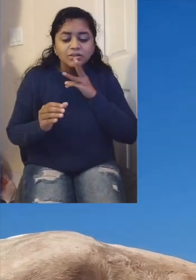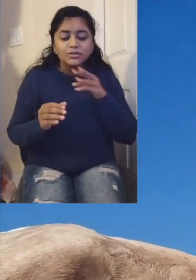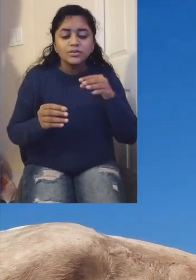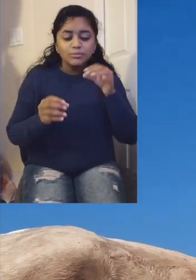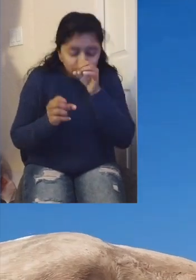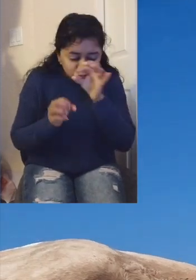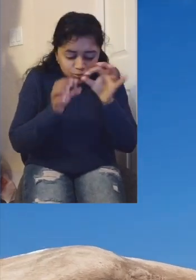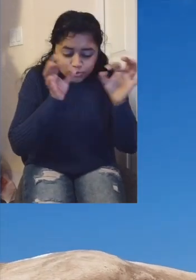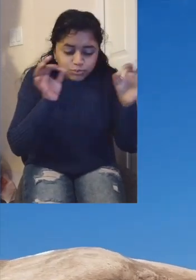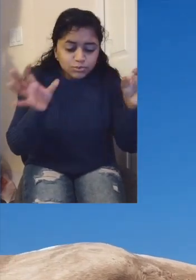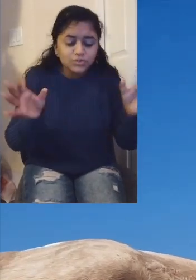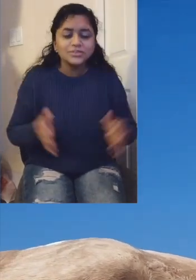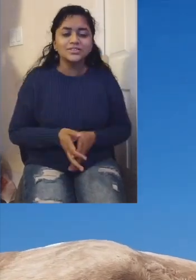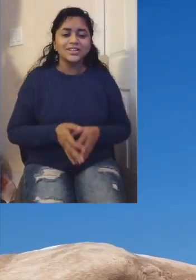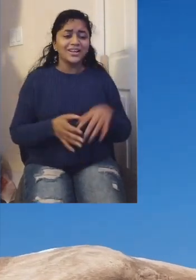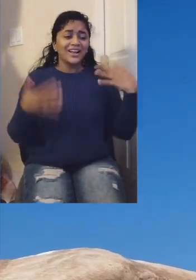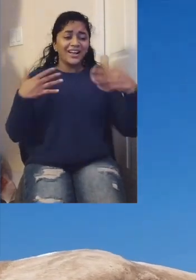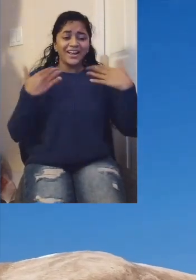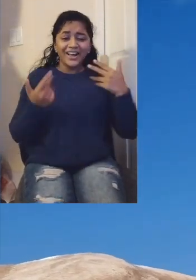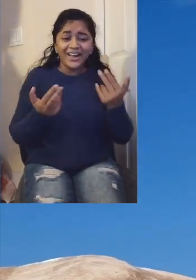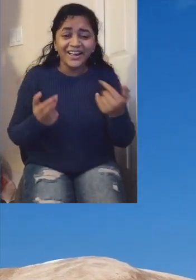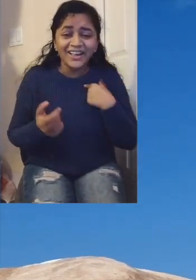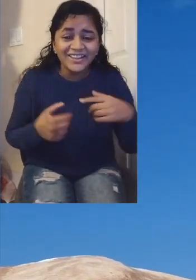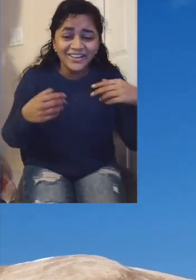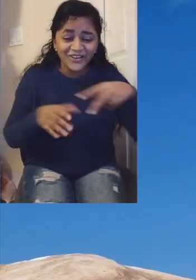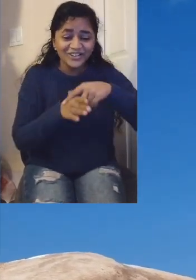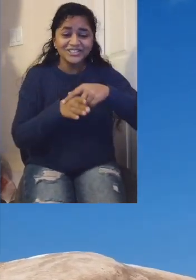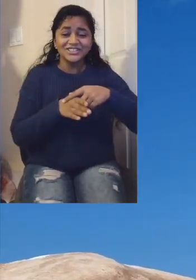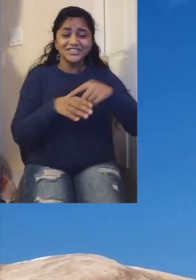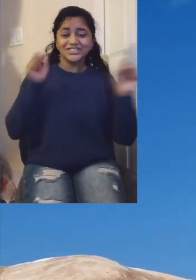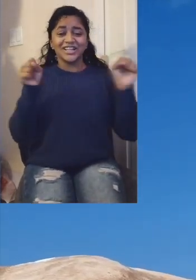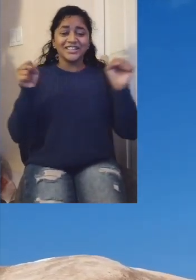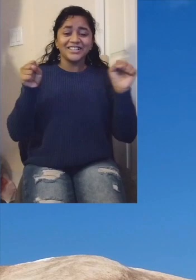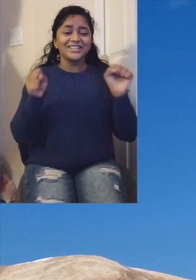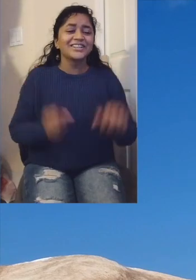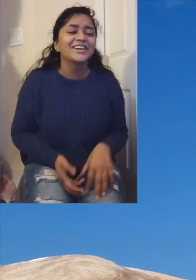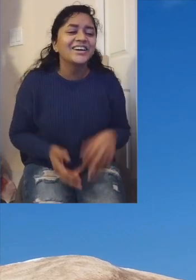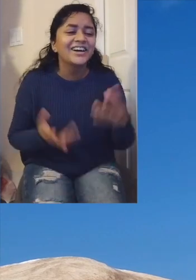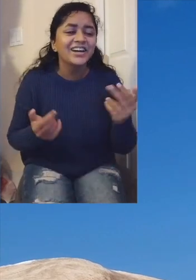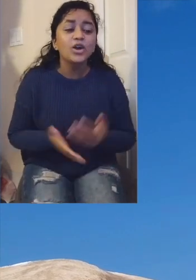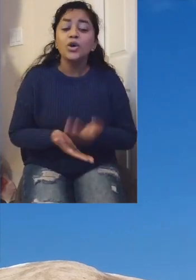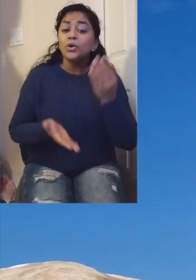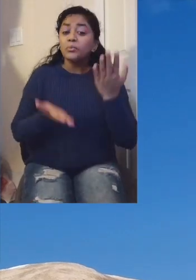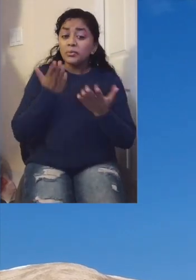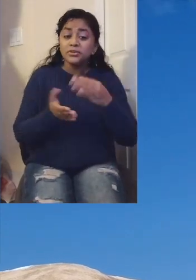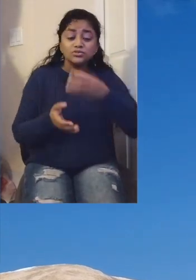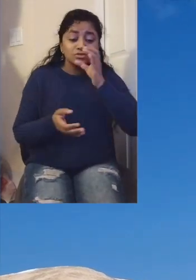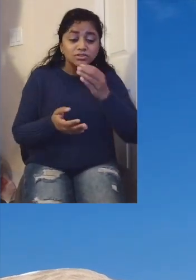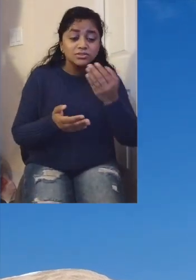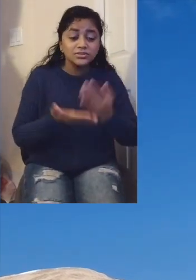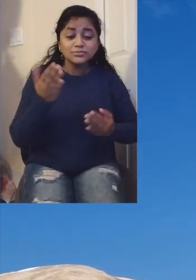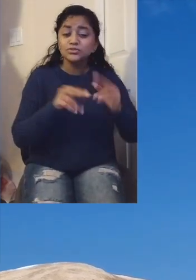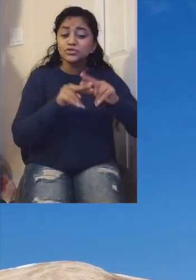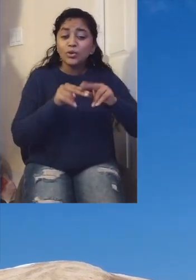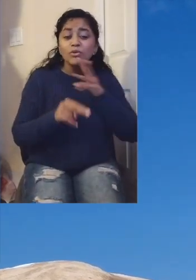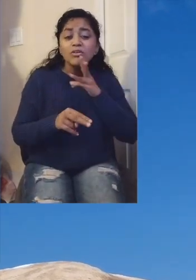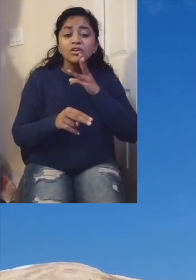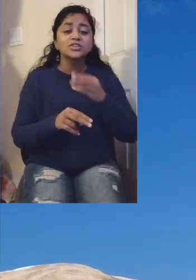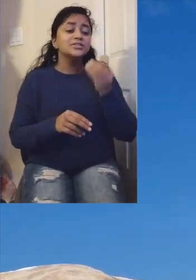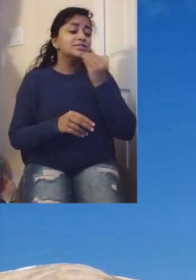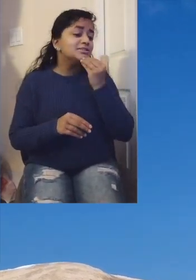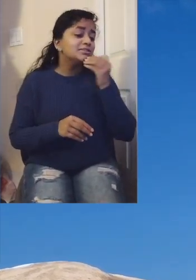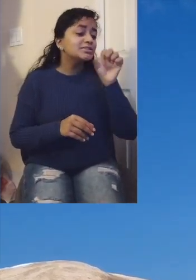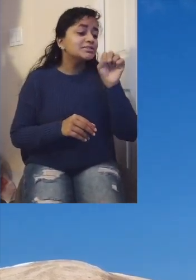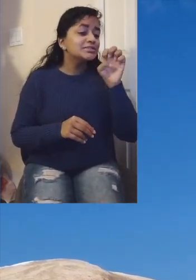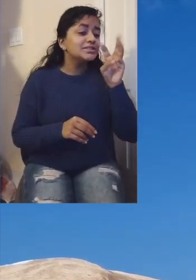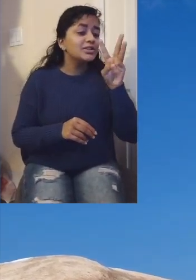It'll feel more natural, okay? In the water, so you're still going to hold under the knot here. Yeah, always under the knot. So